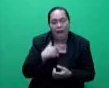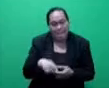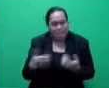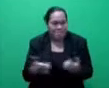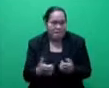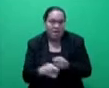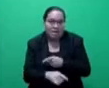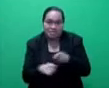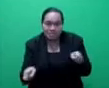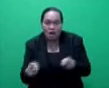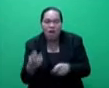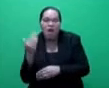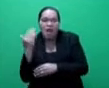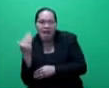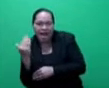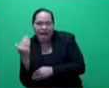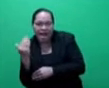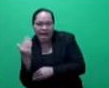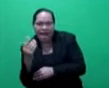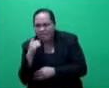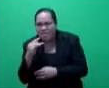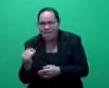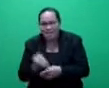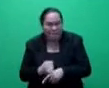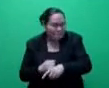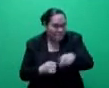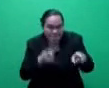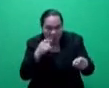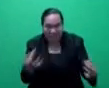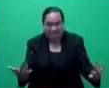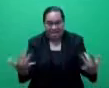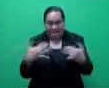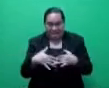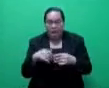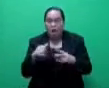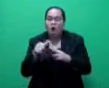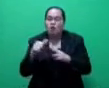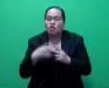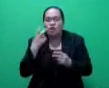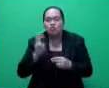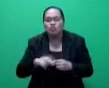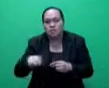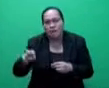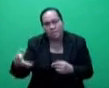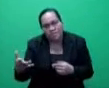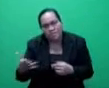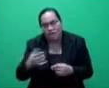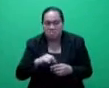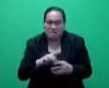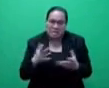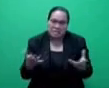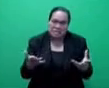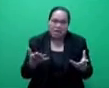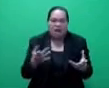these businesses relied on the disposable income of Fijians and, of course, the tourism industry, which is in coma due to